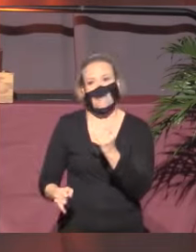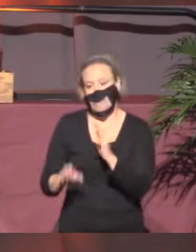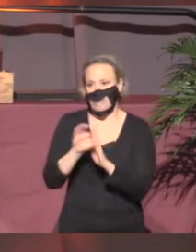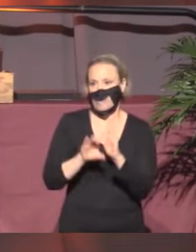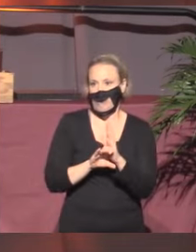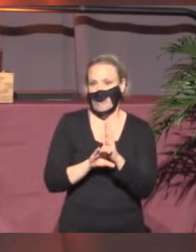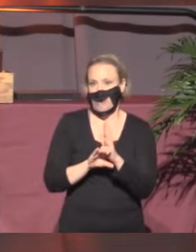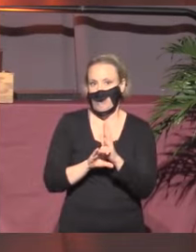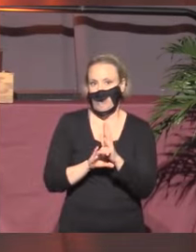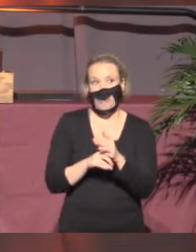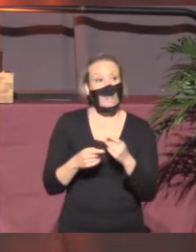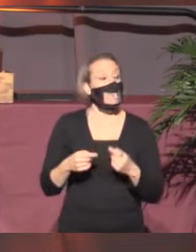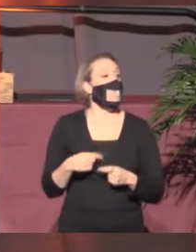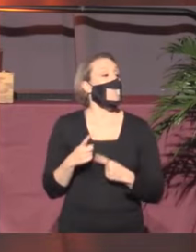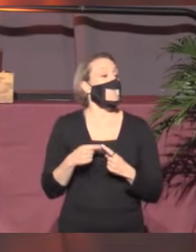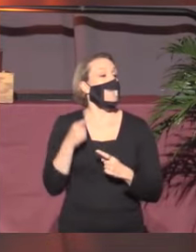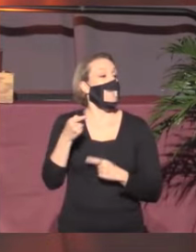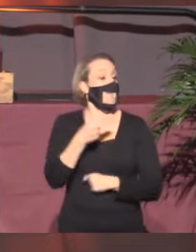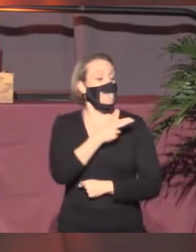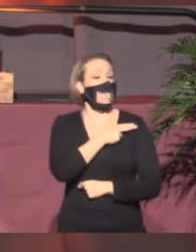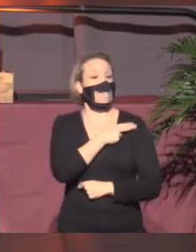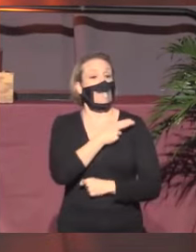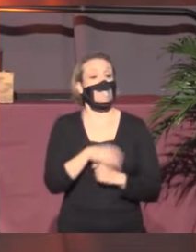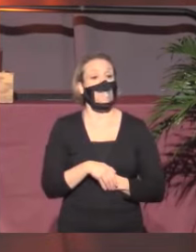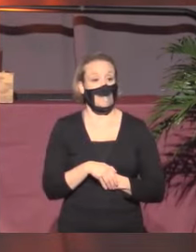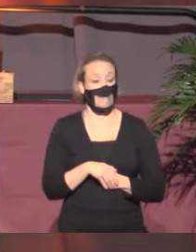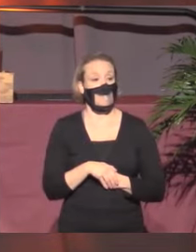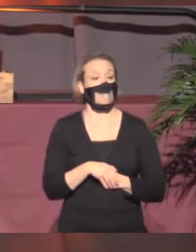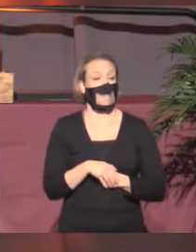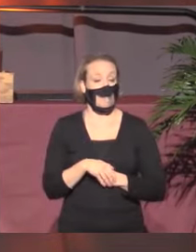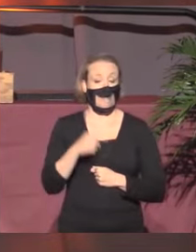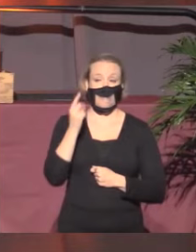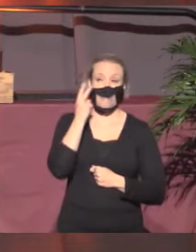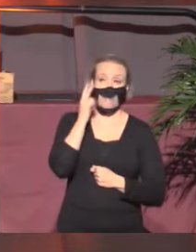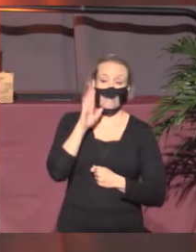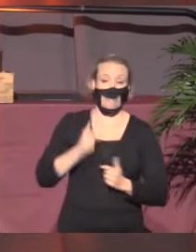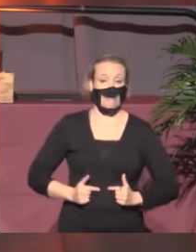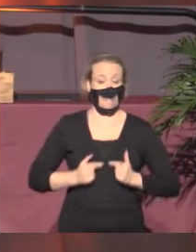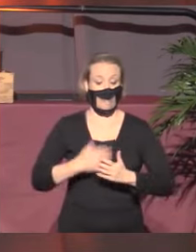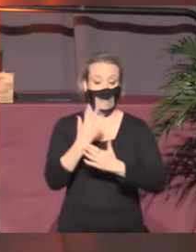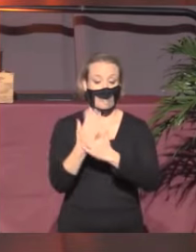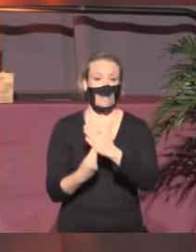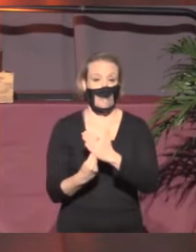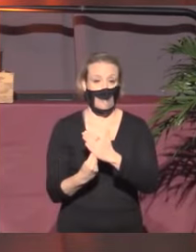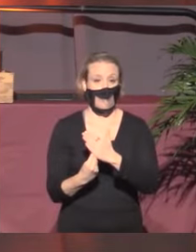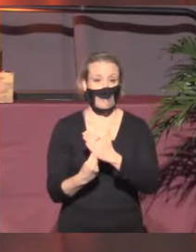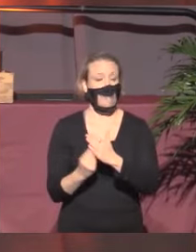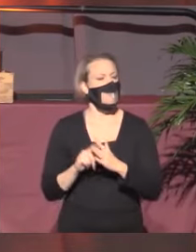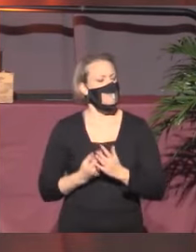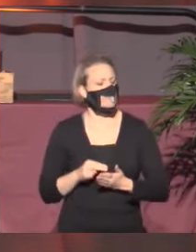away. As I read the last words and set down his composition notebook, I started to get up and I noticed something.